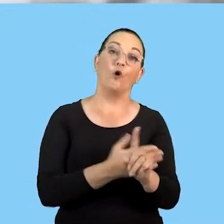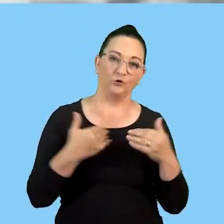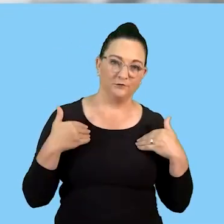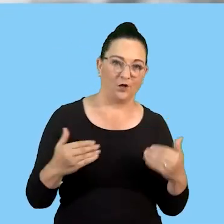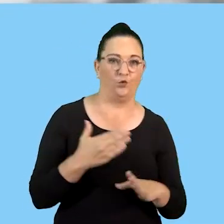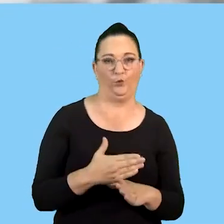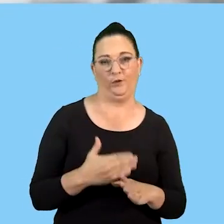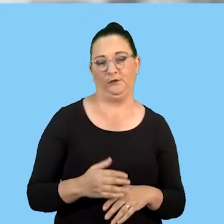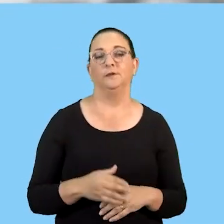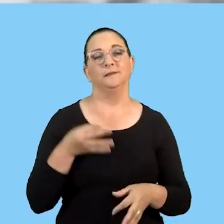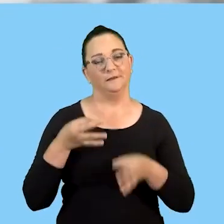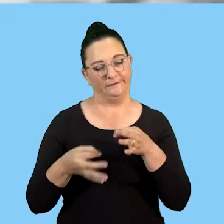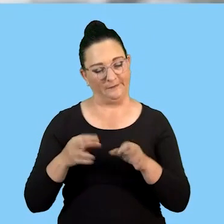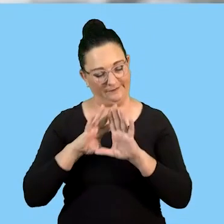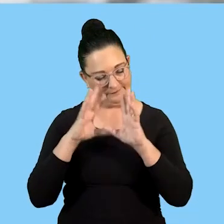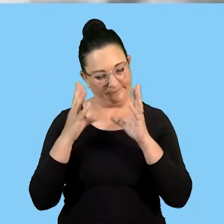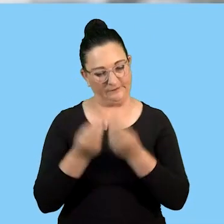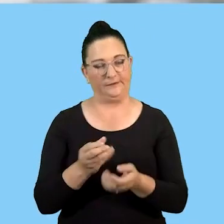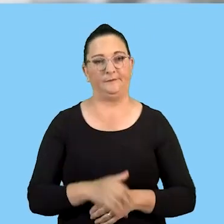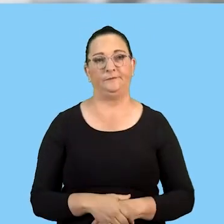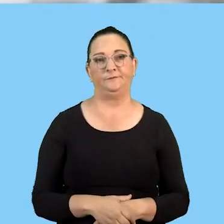employee starts the actual work.